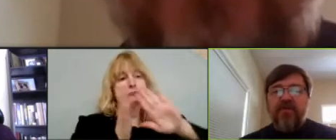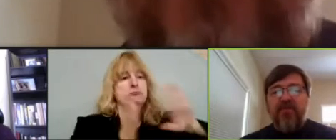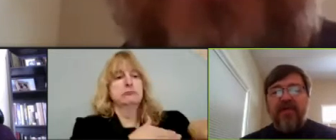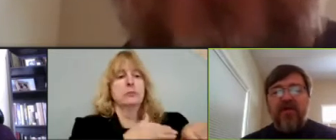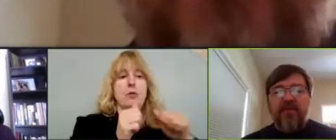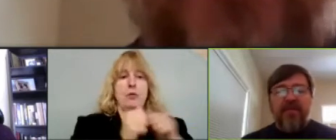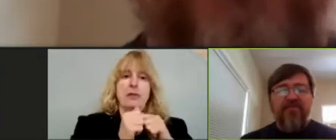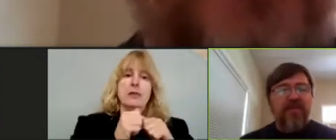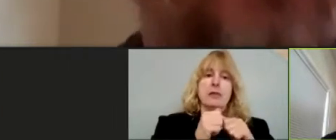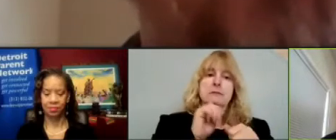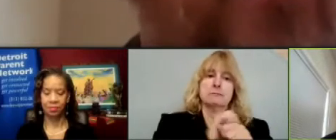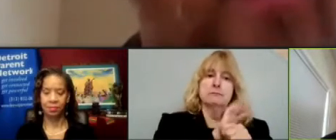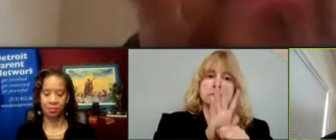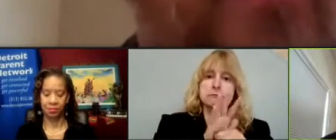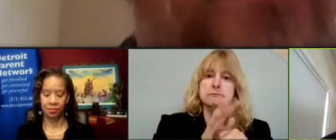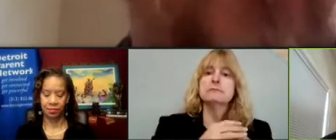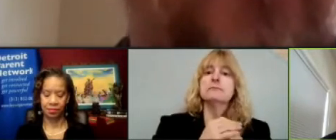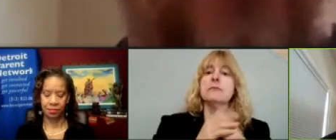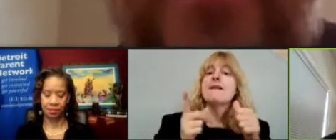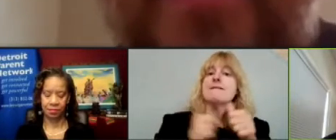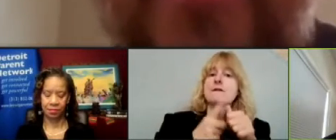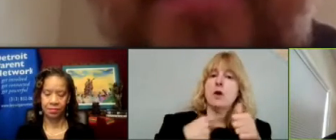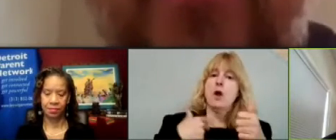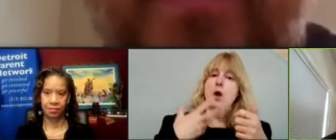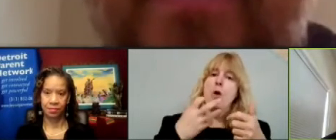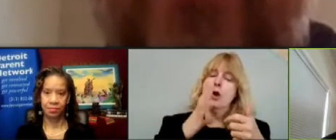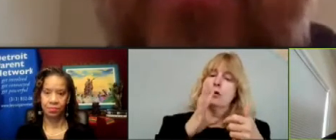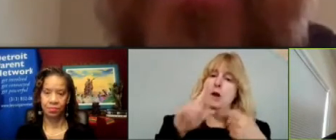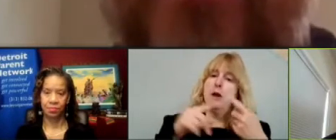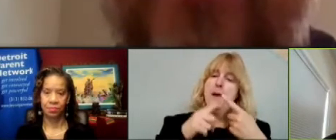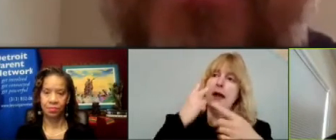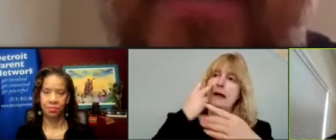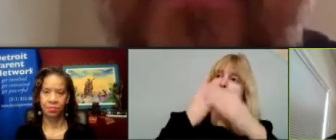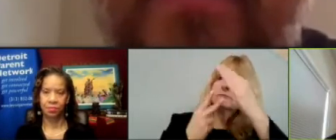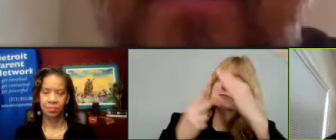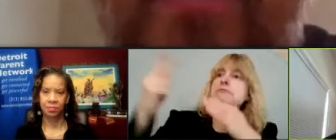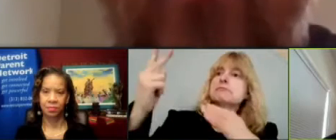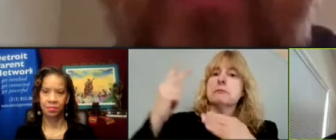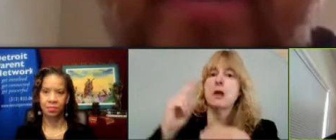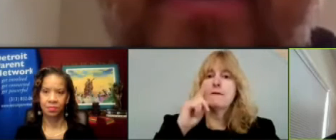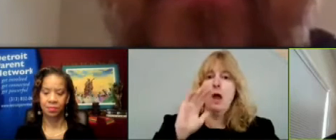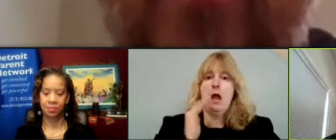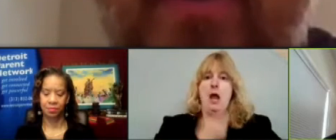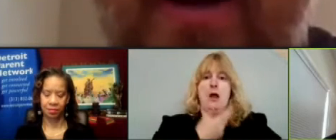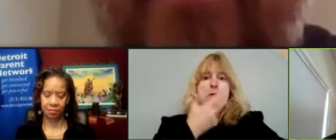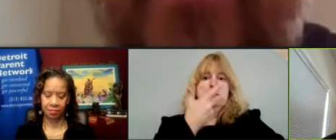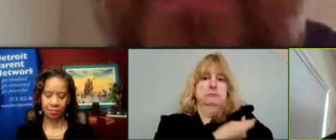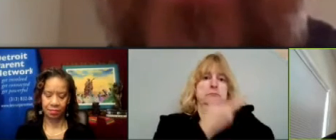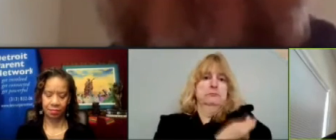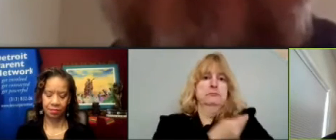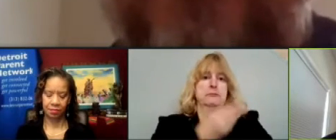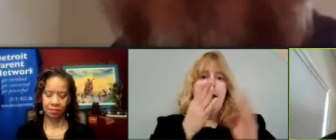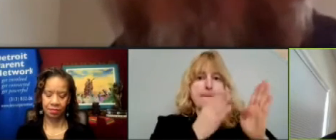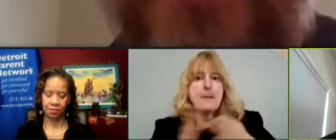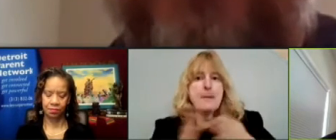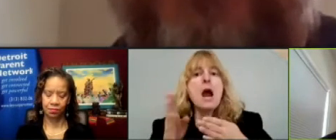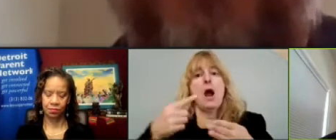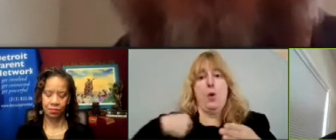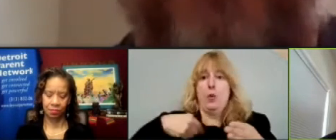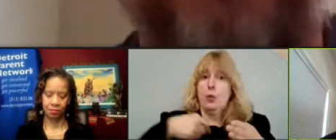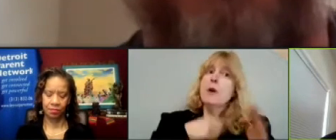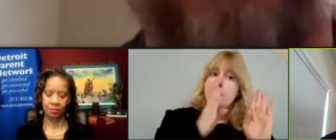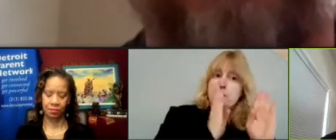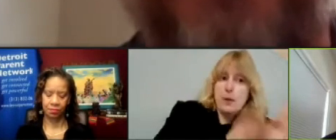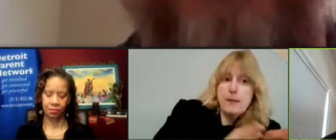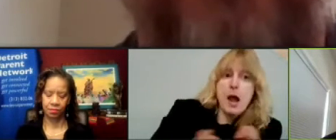So first, I want to talk about the vision for our immunization plan. I think it's really important to understand that we are prepared to make sure